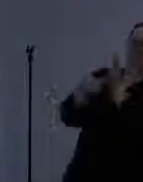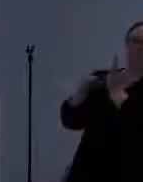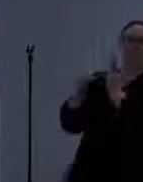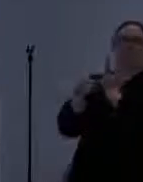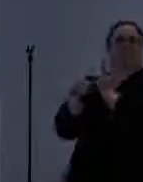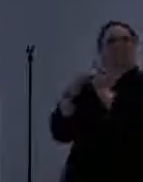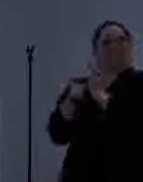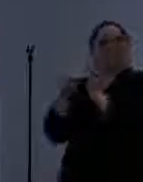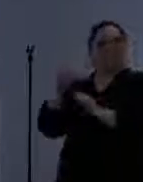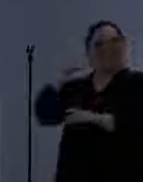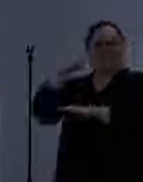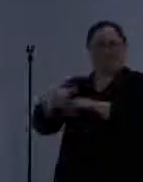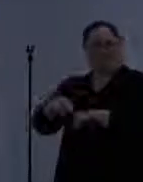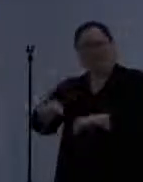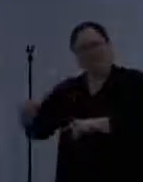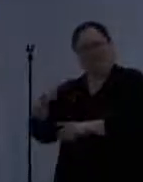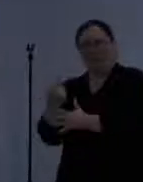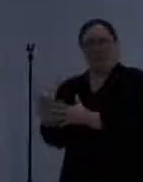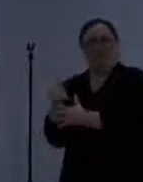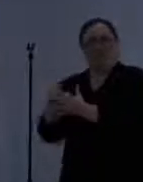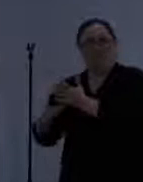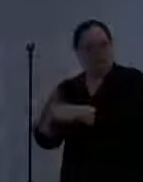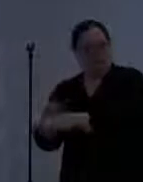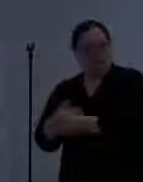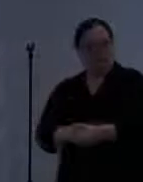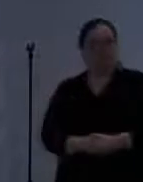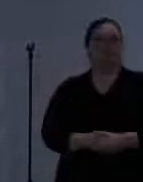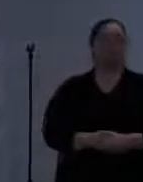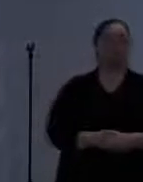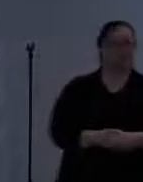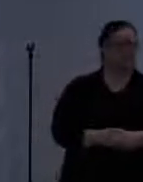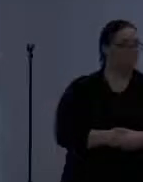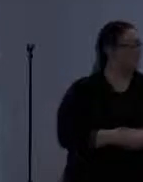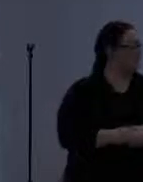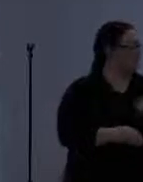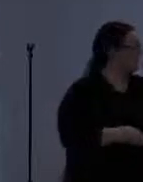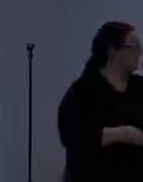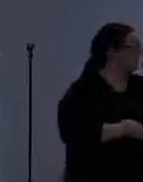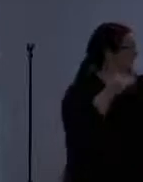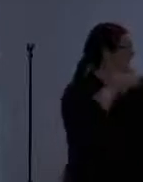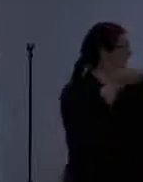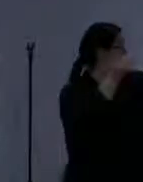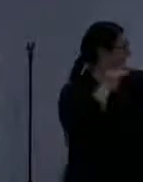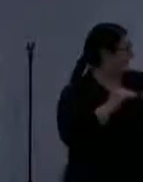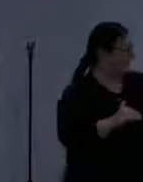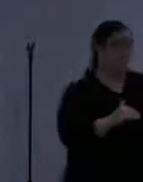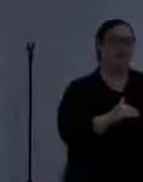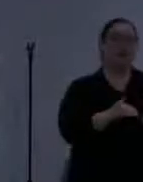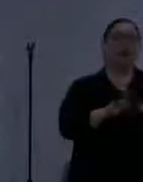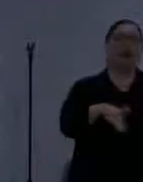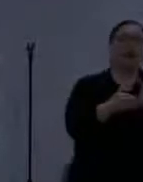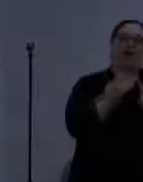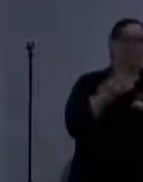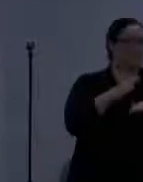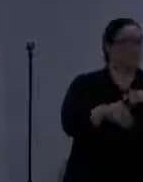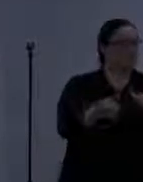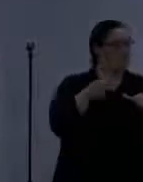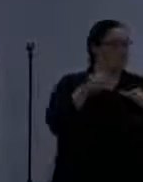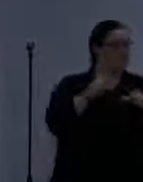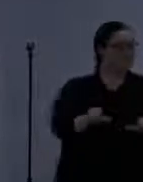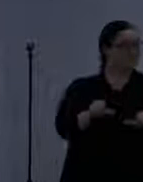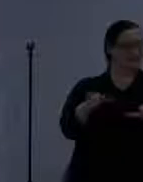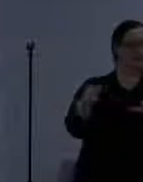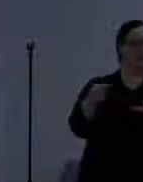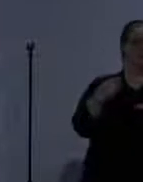to prevent and respond to all forms of violence against and exploitation, neglect and abuse of people with disability. So